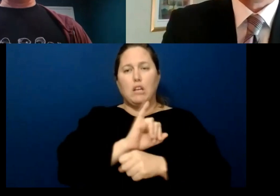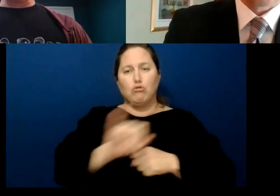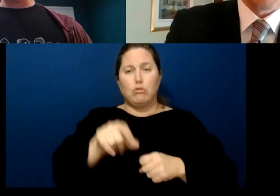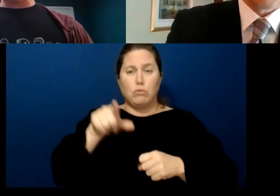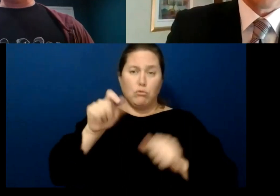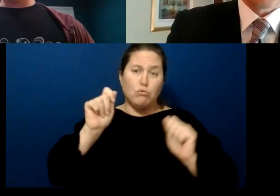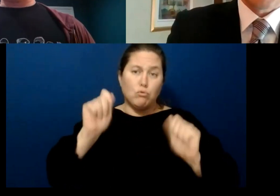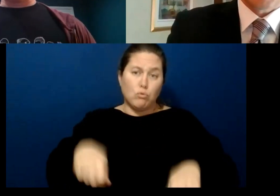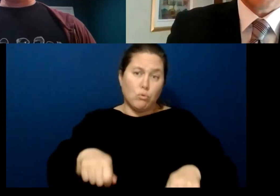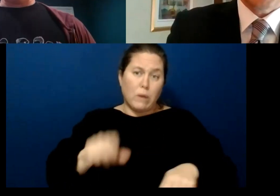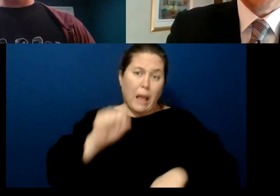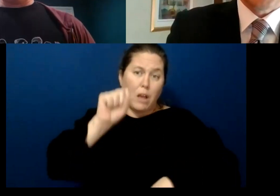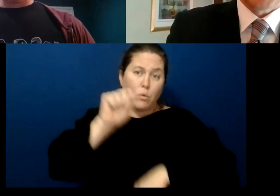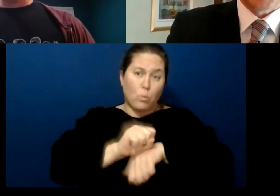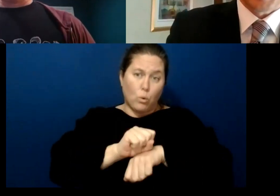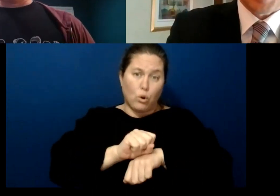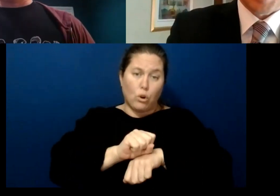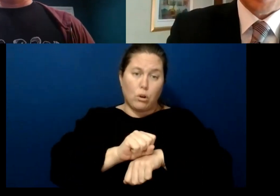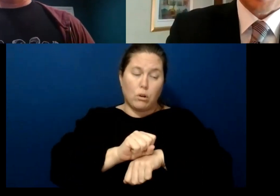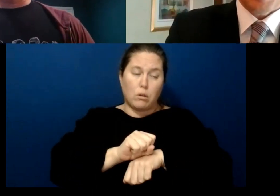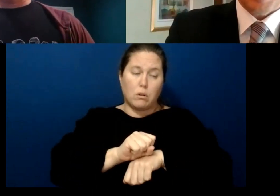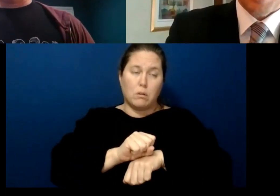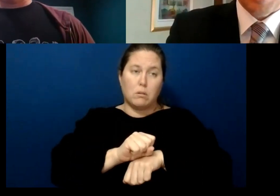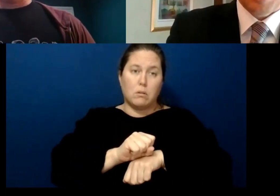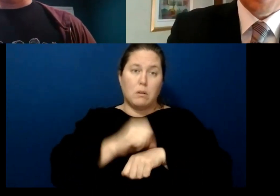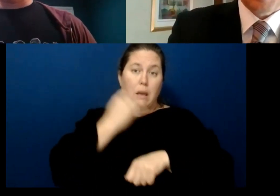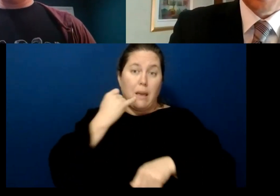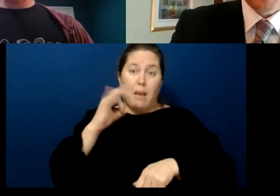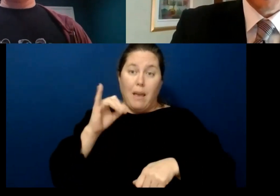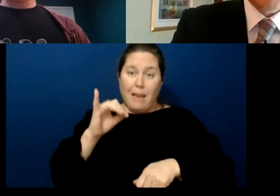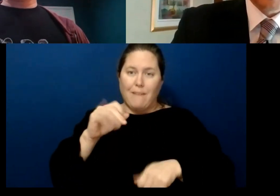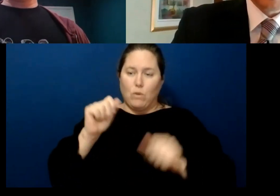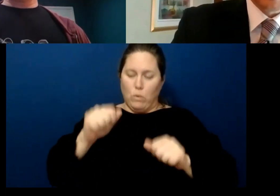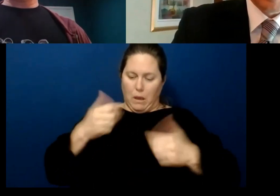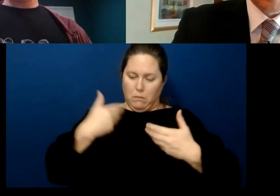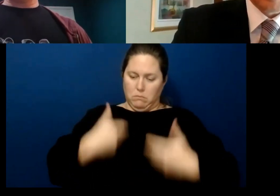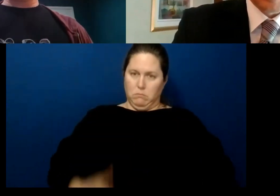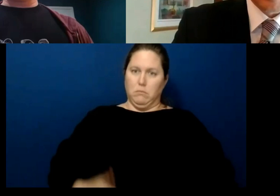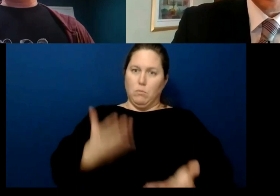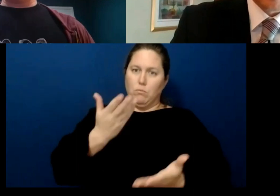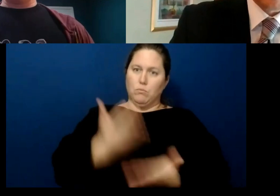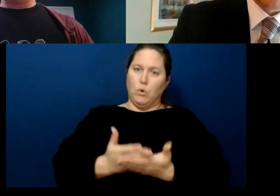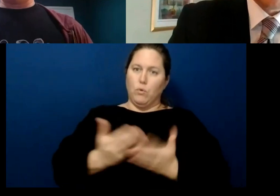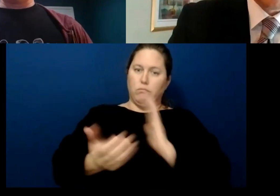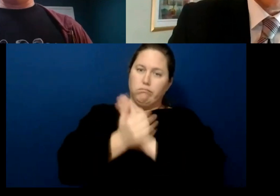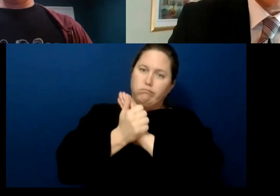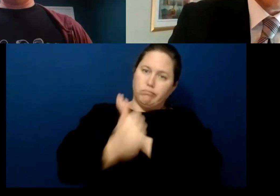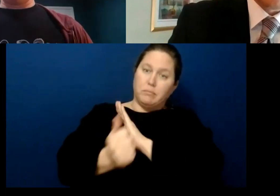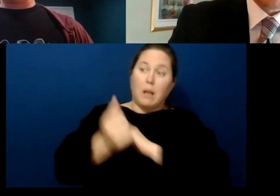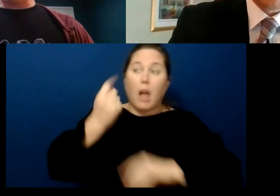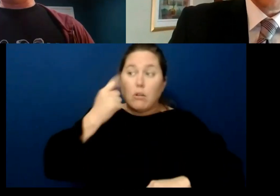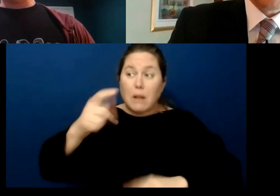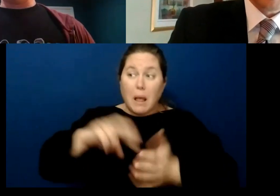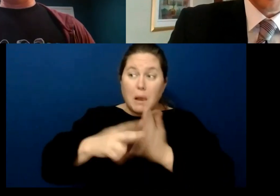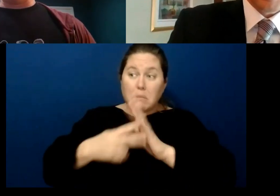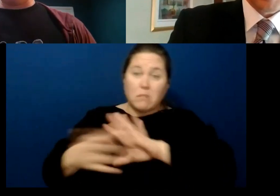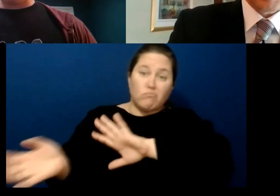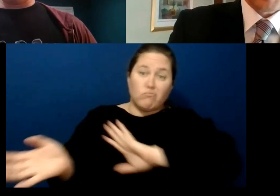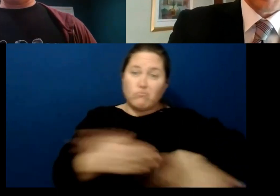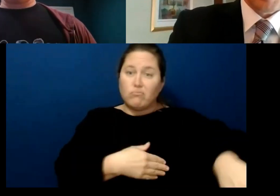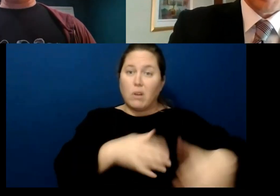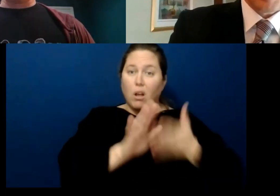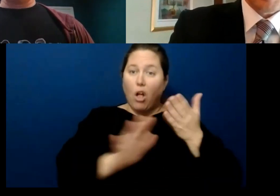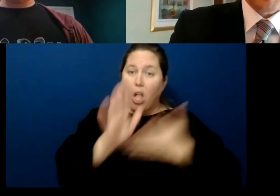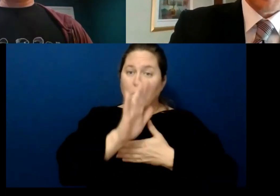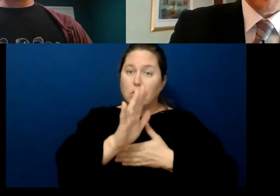can show that you can do something useful and productive and effective, that doesn't mean you should skip college necessarily, assuming that you'll